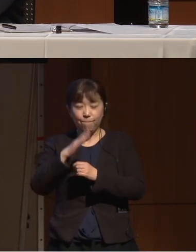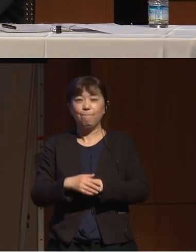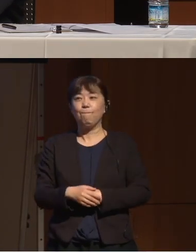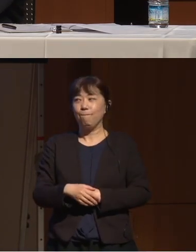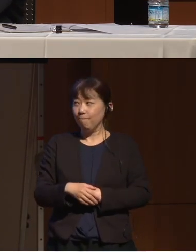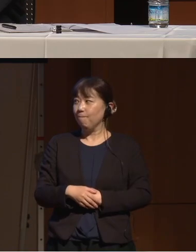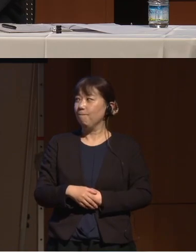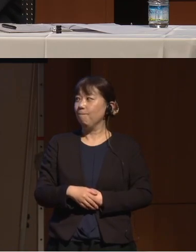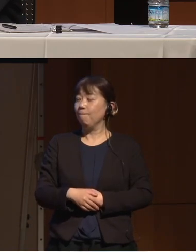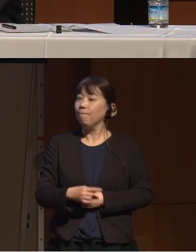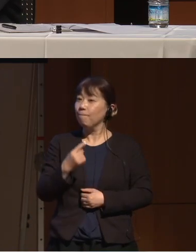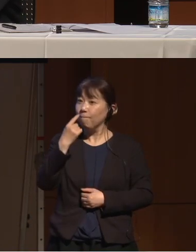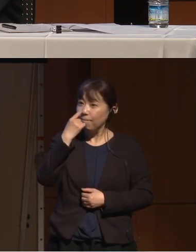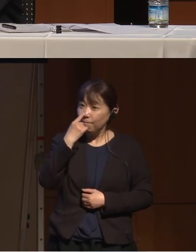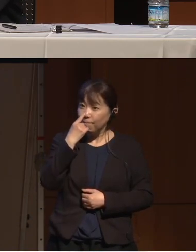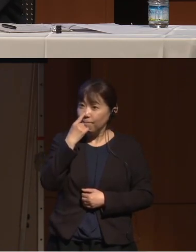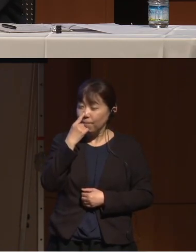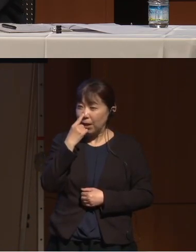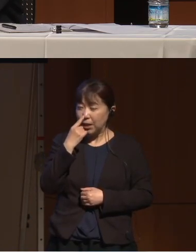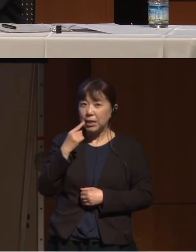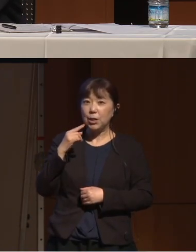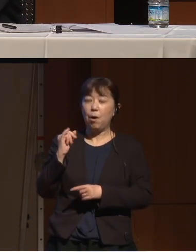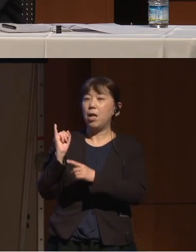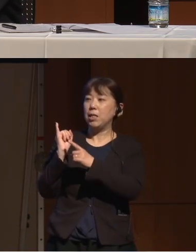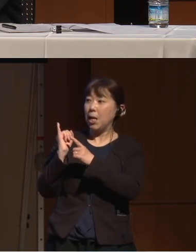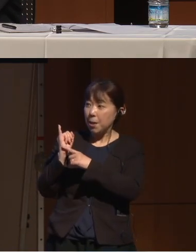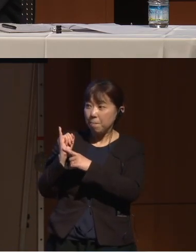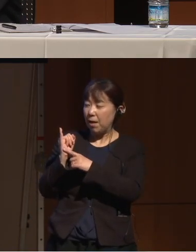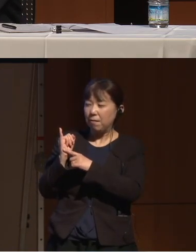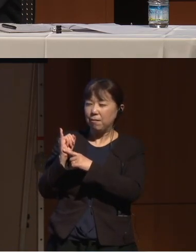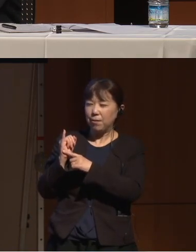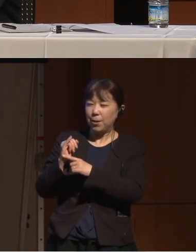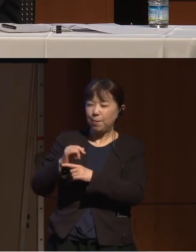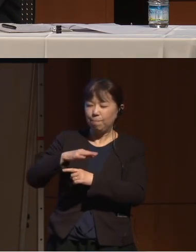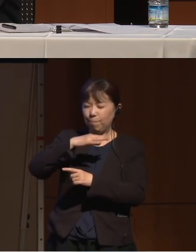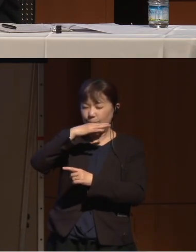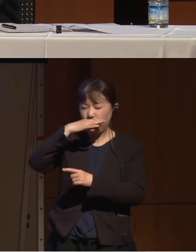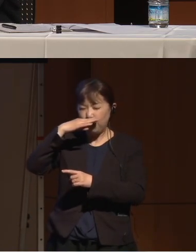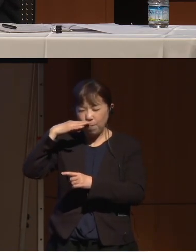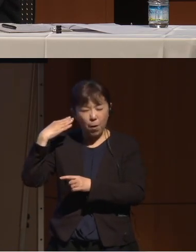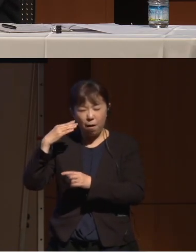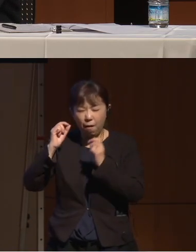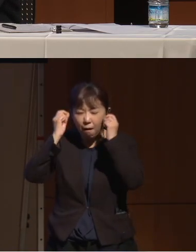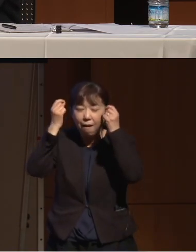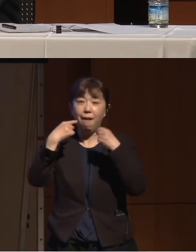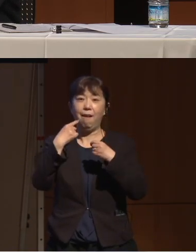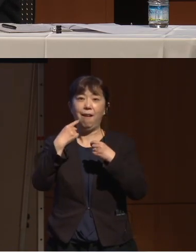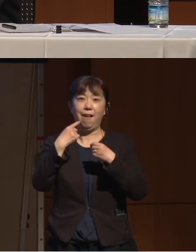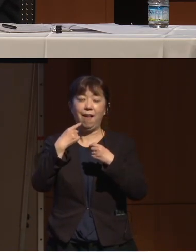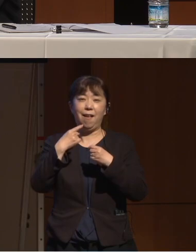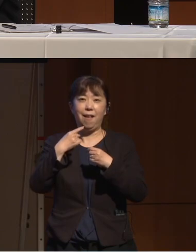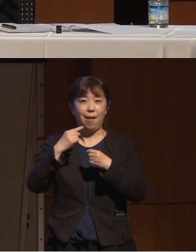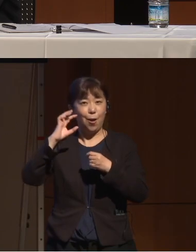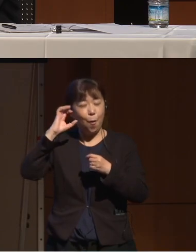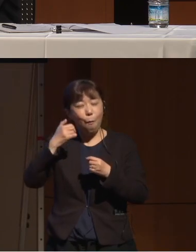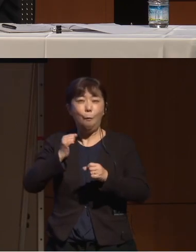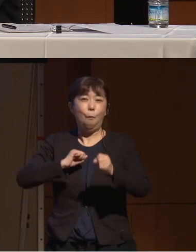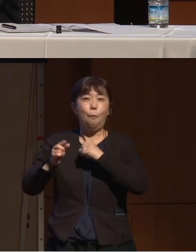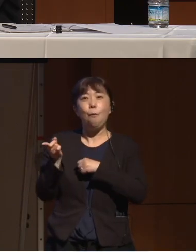your braveness. You tried, it's beyond my